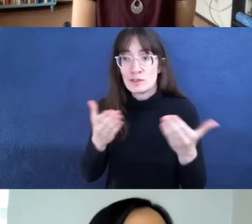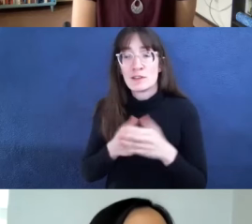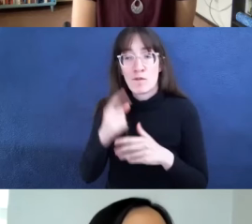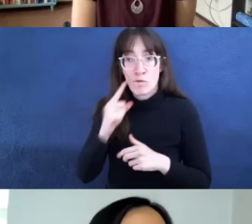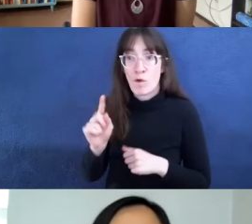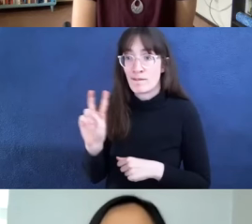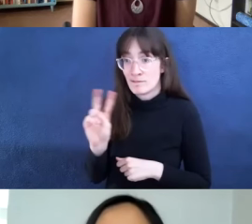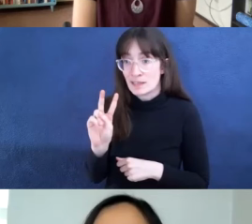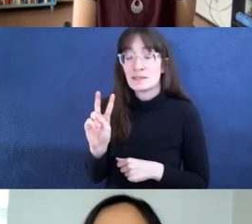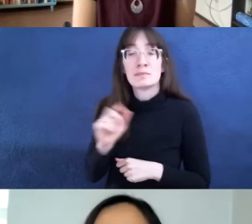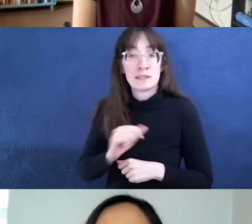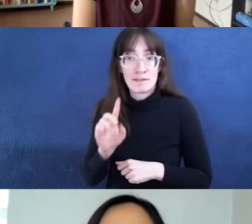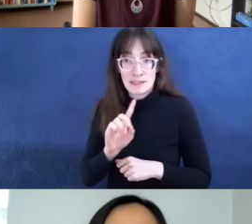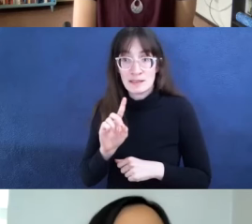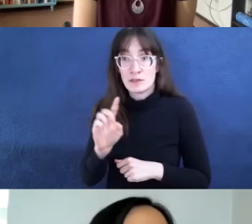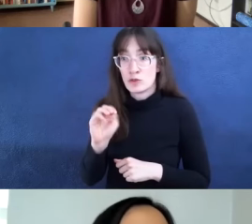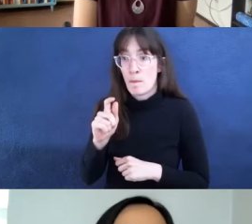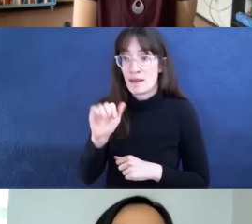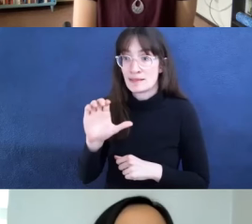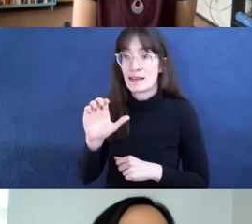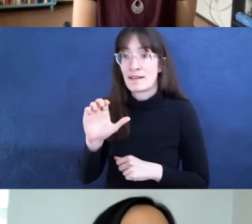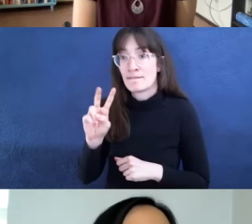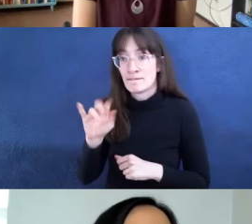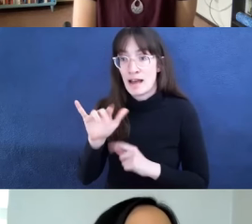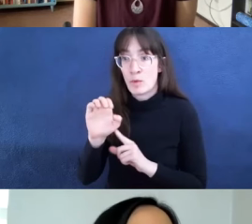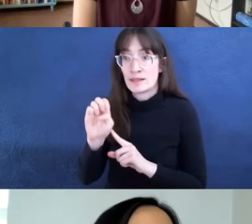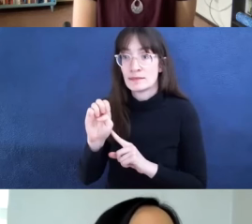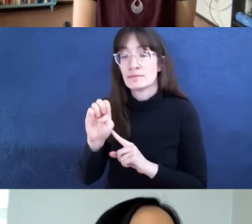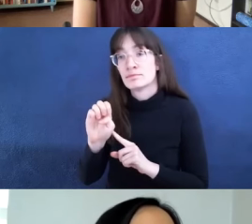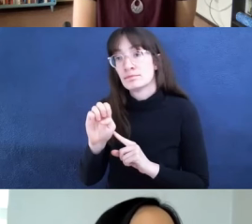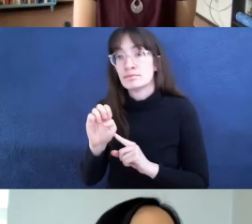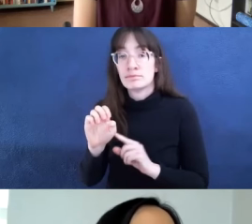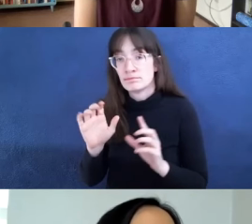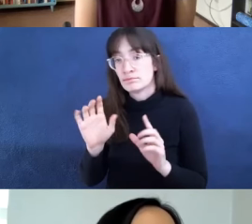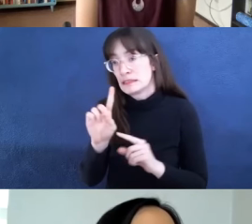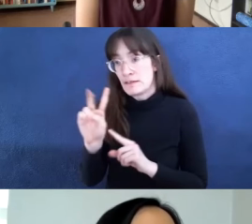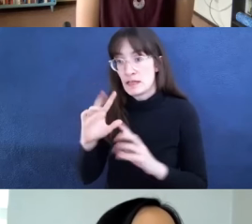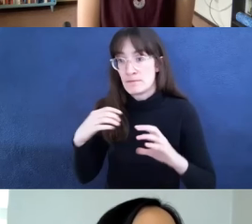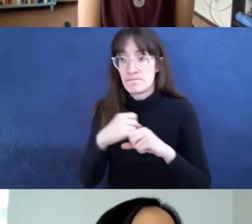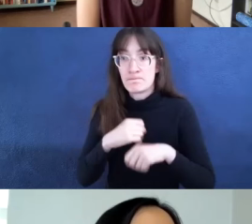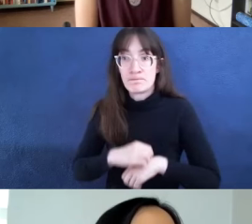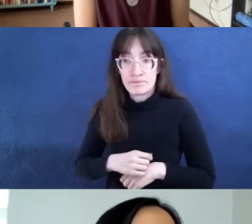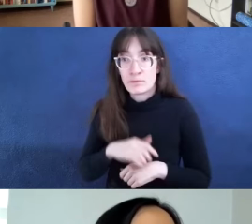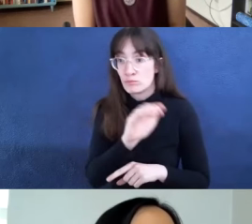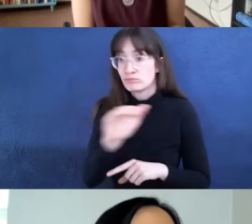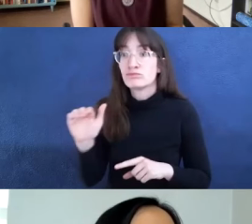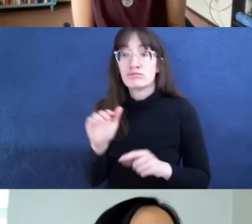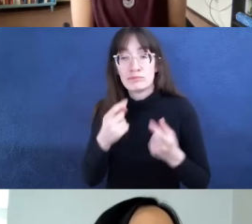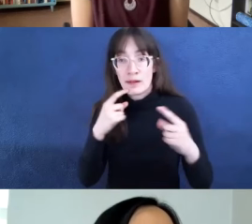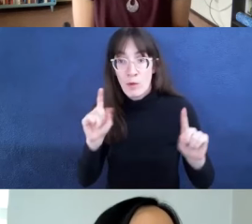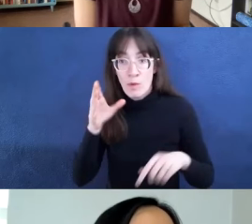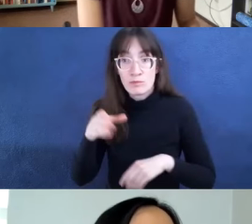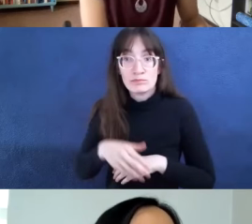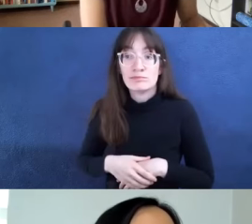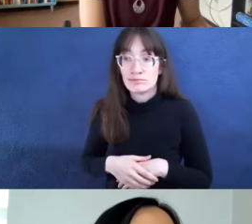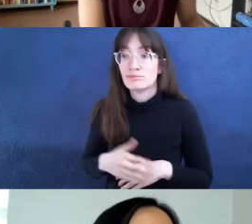of domestic violence. Just a quick few reminders and announcements. We will be sending up a follow-up